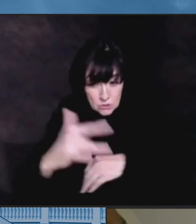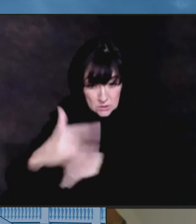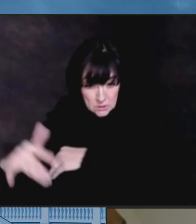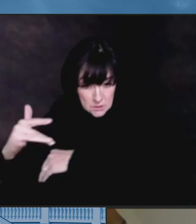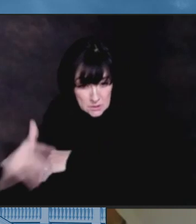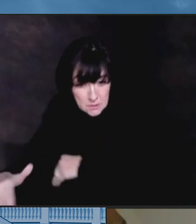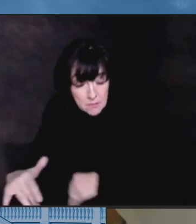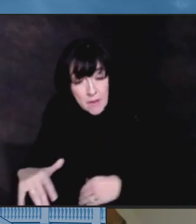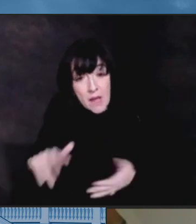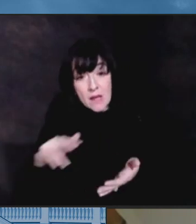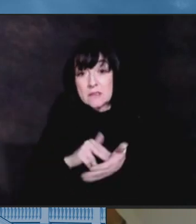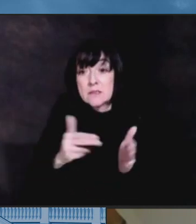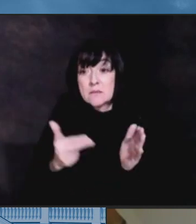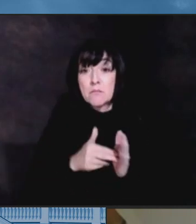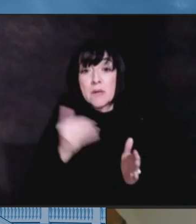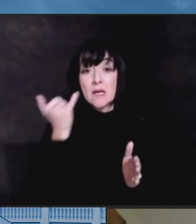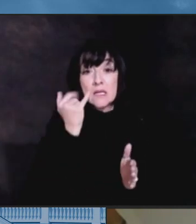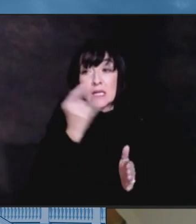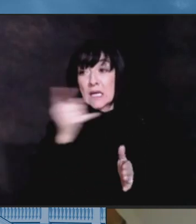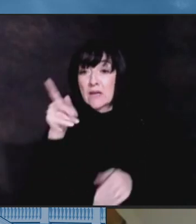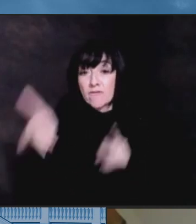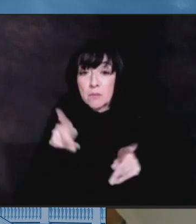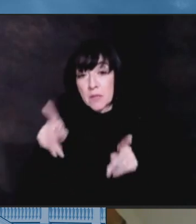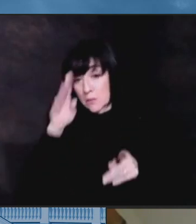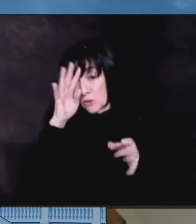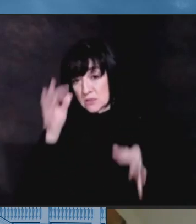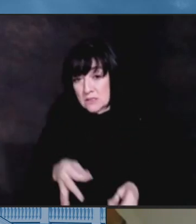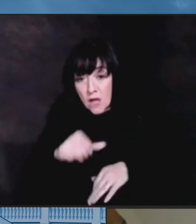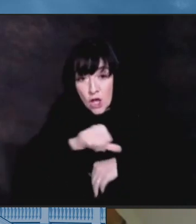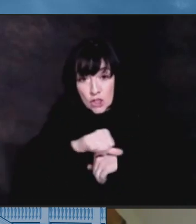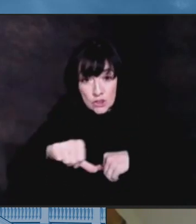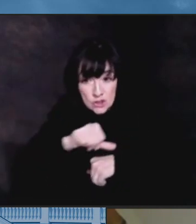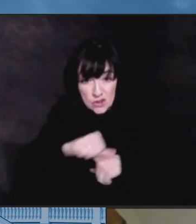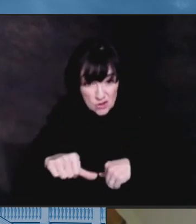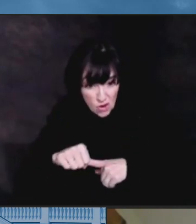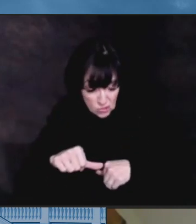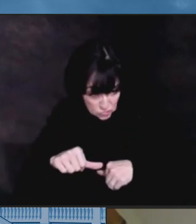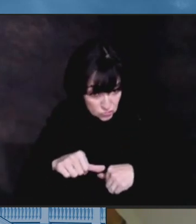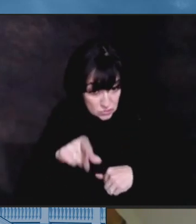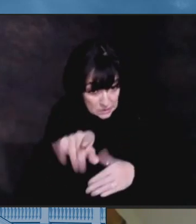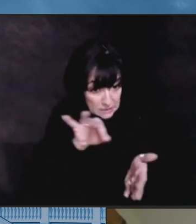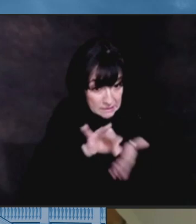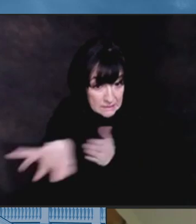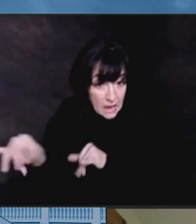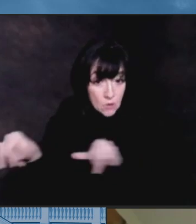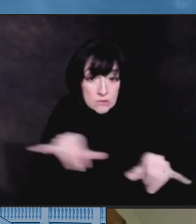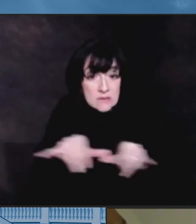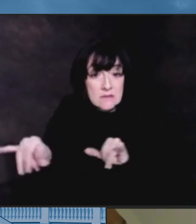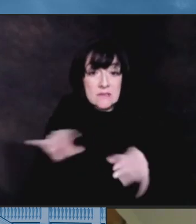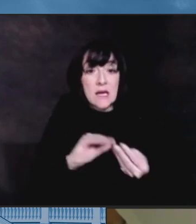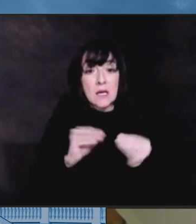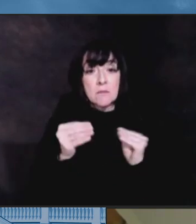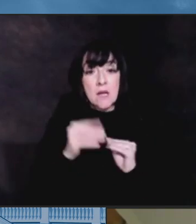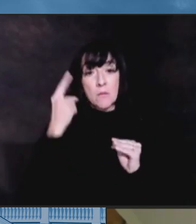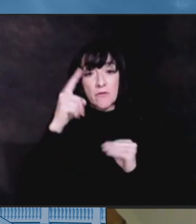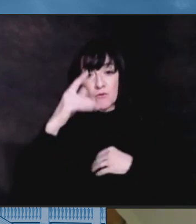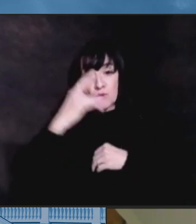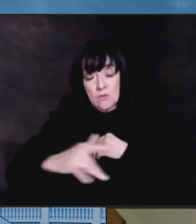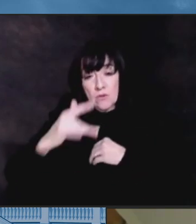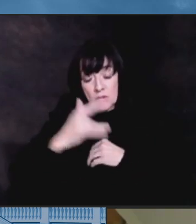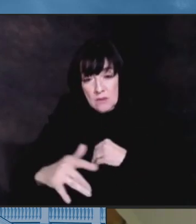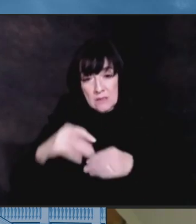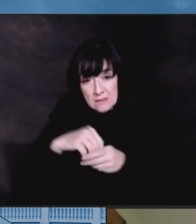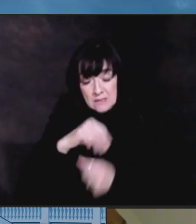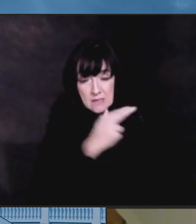this is a great question and frankly fundamental to our approach right at this moment to really